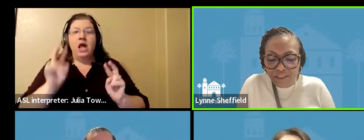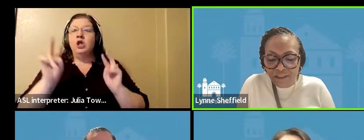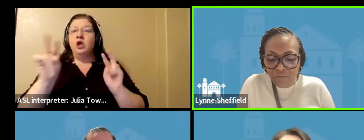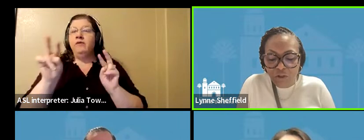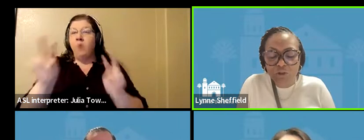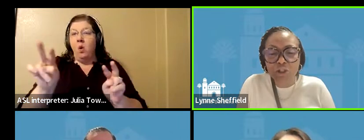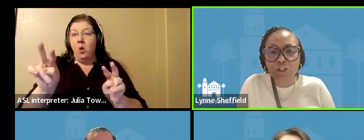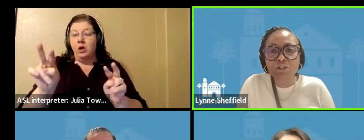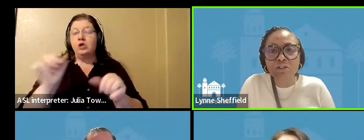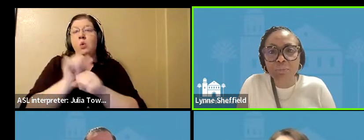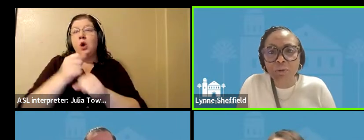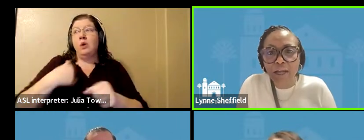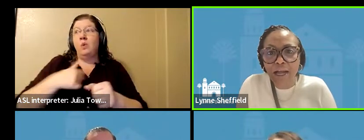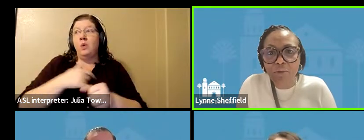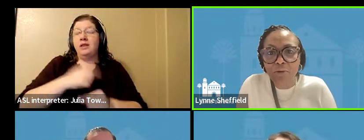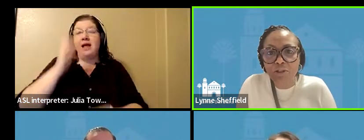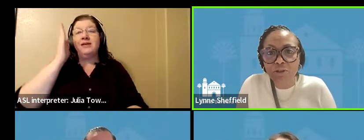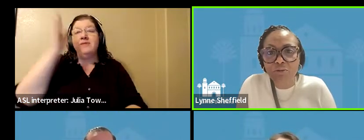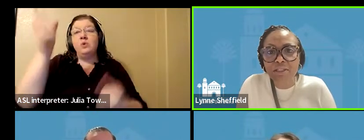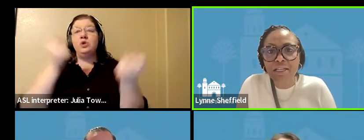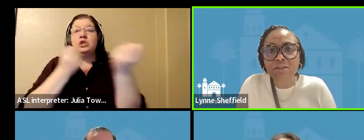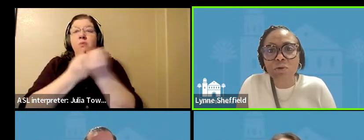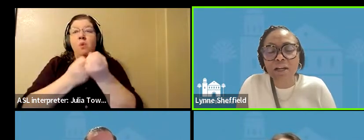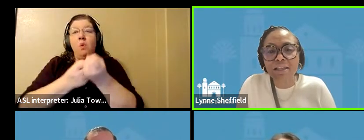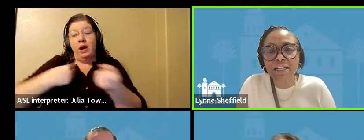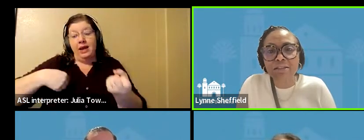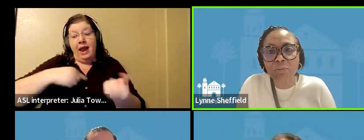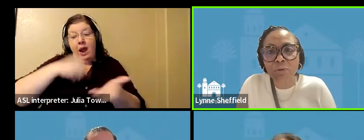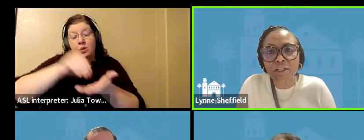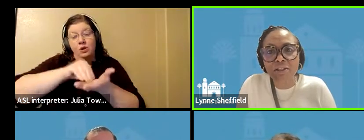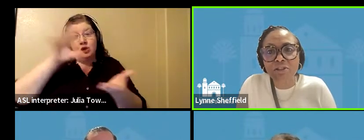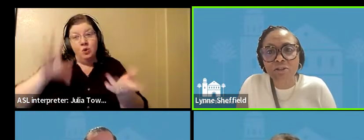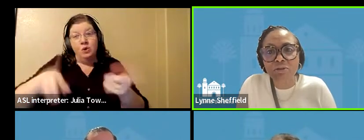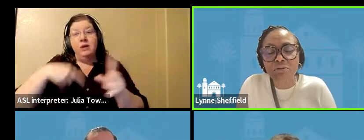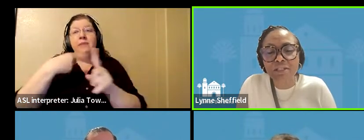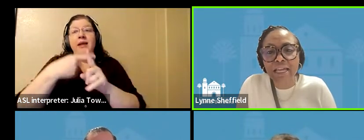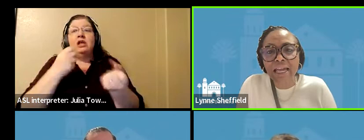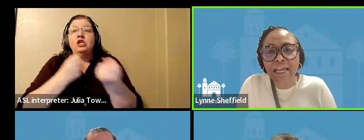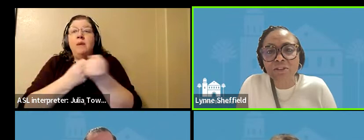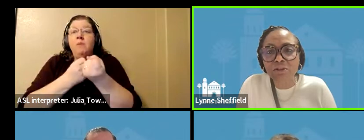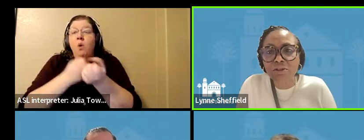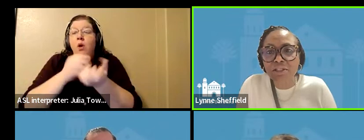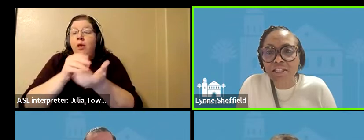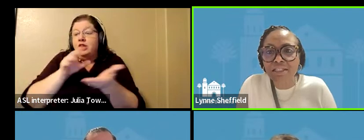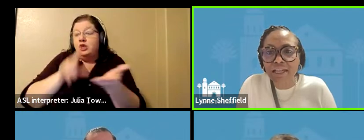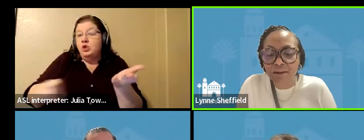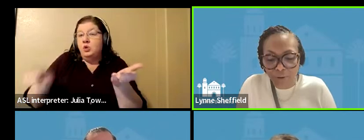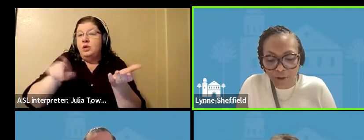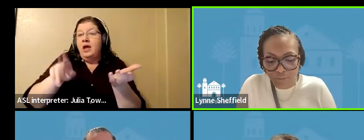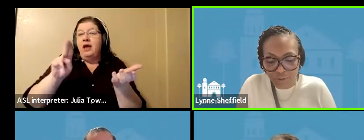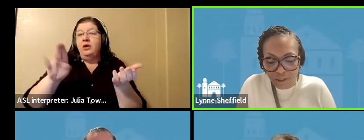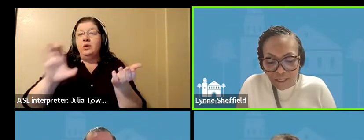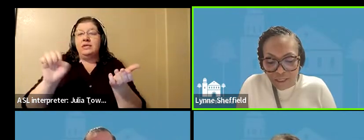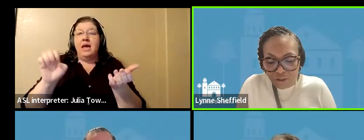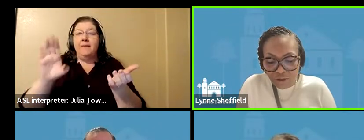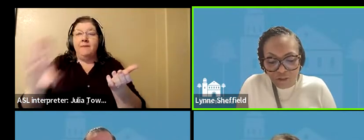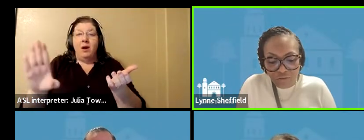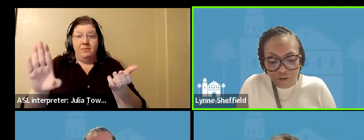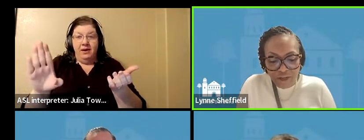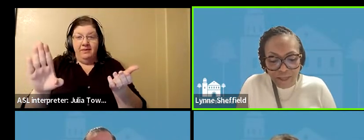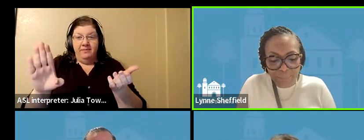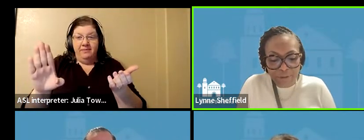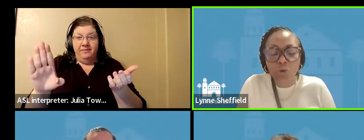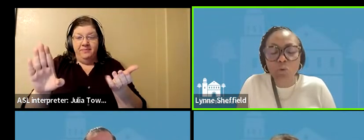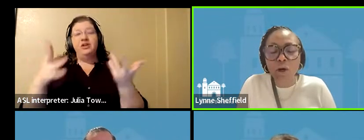with us in the future to support our students as well as supporting the students at UC Santa Barbara. So